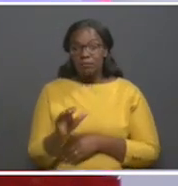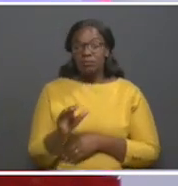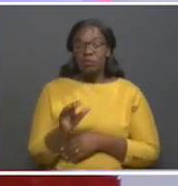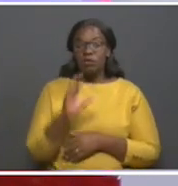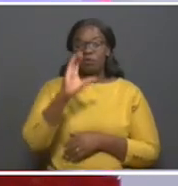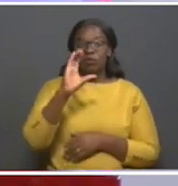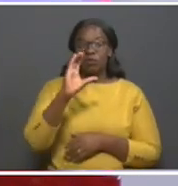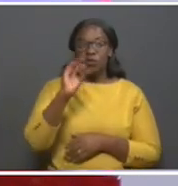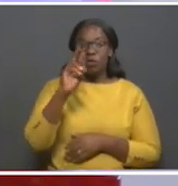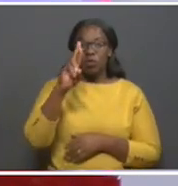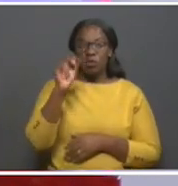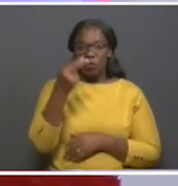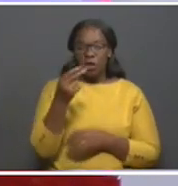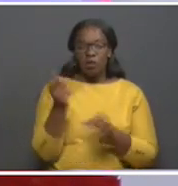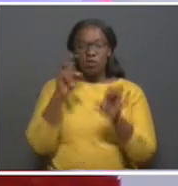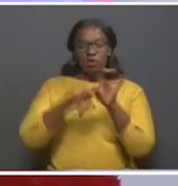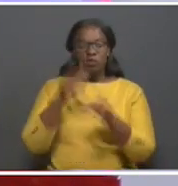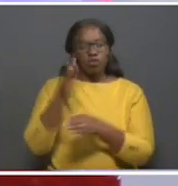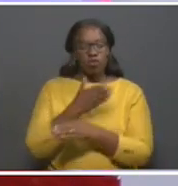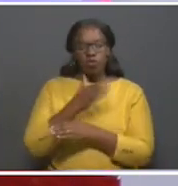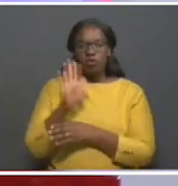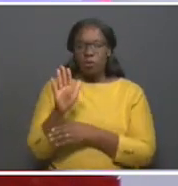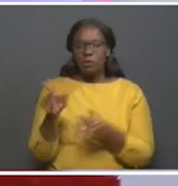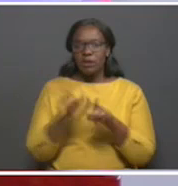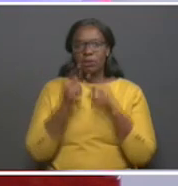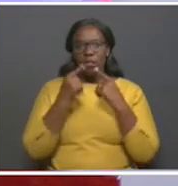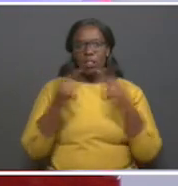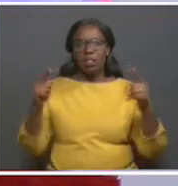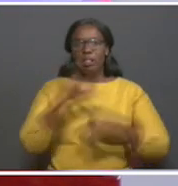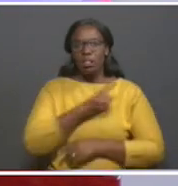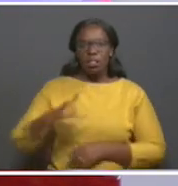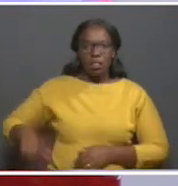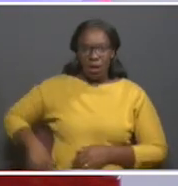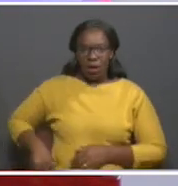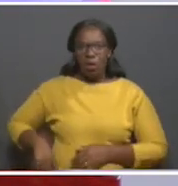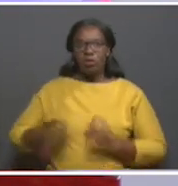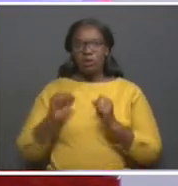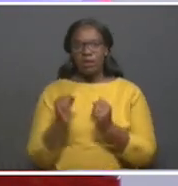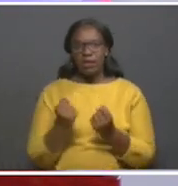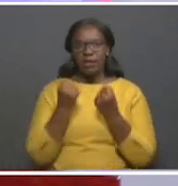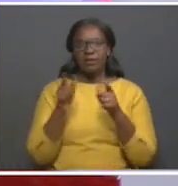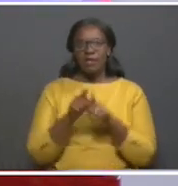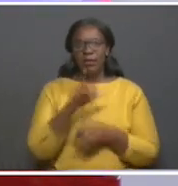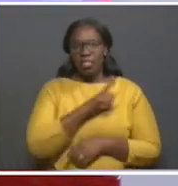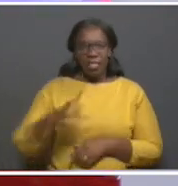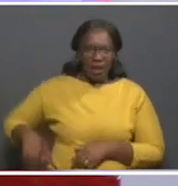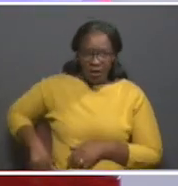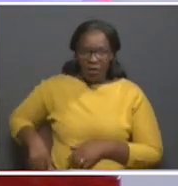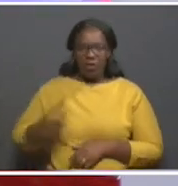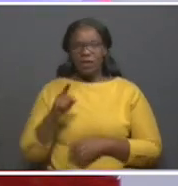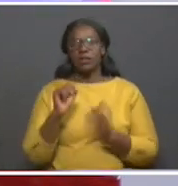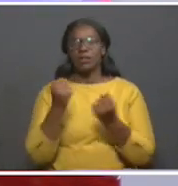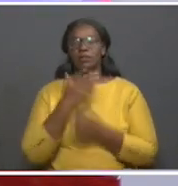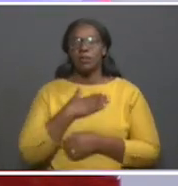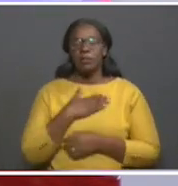the sons of Korah, Lord, we join in their song and we declare that the Lord is our refuge. The Lord is our